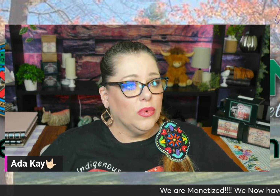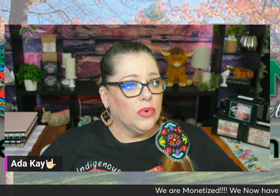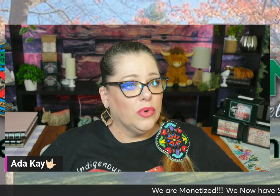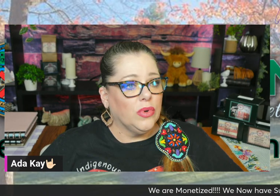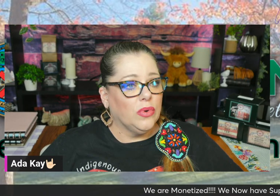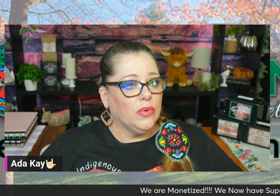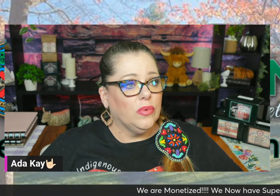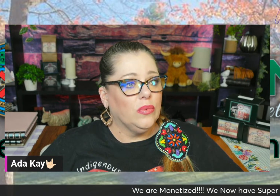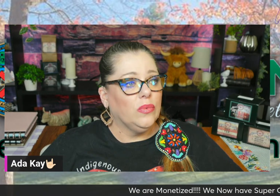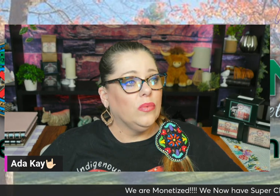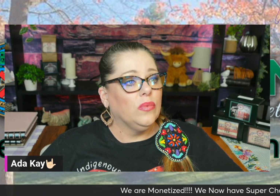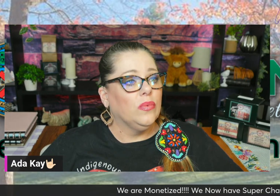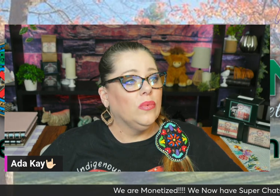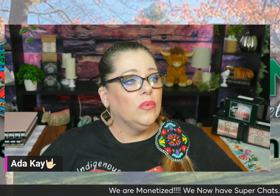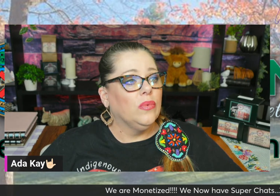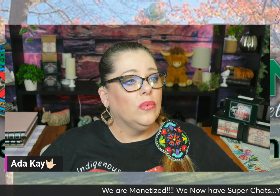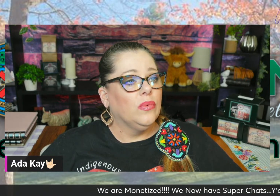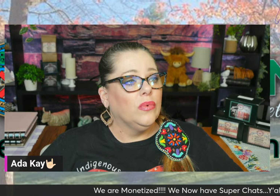We're going to go